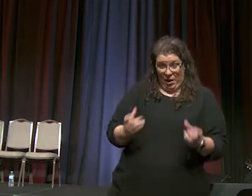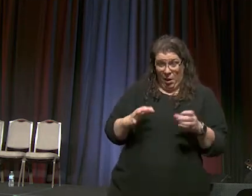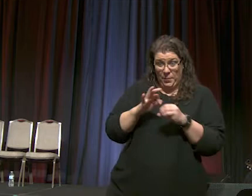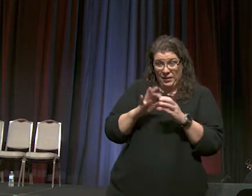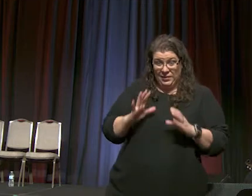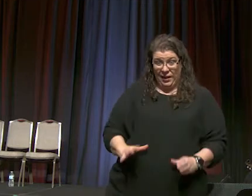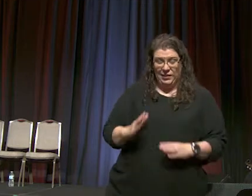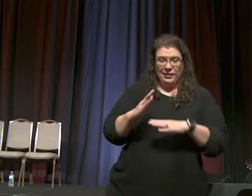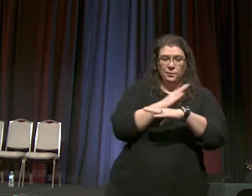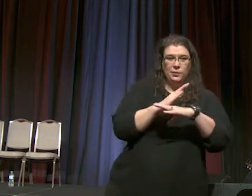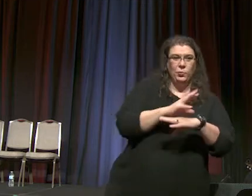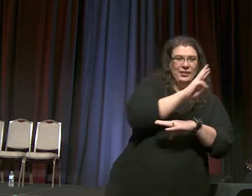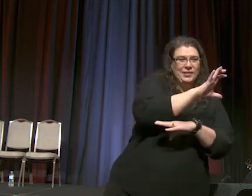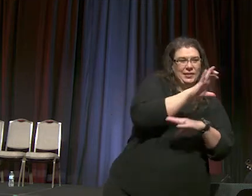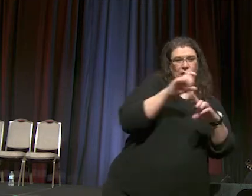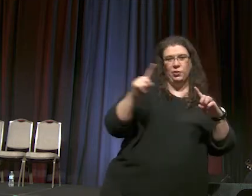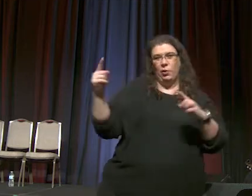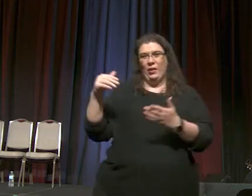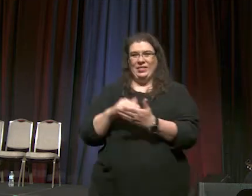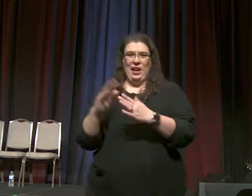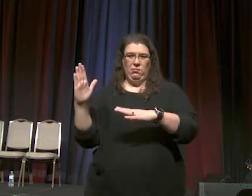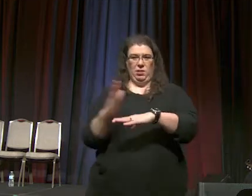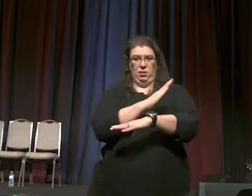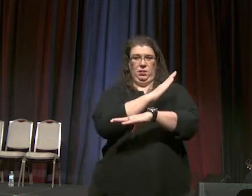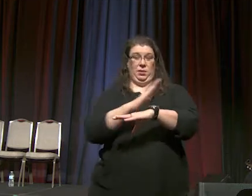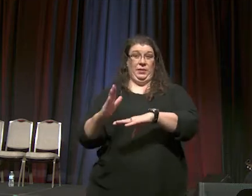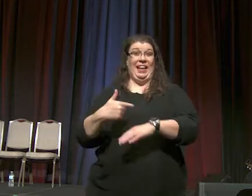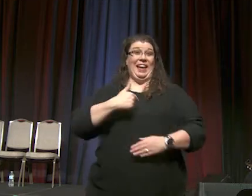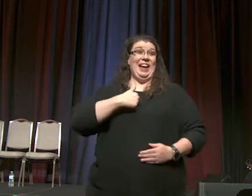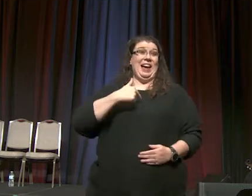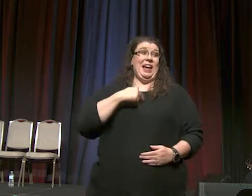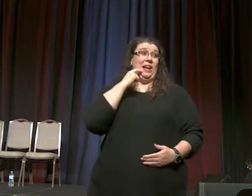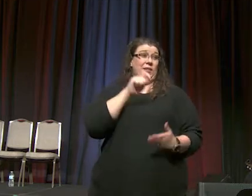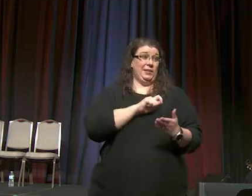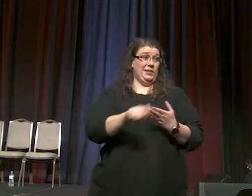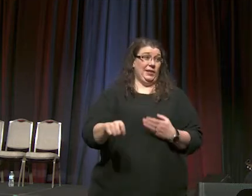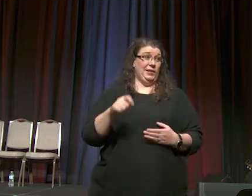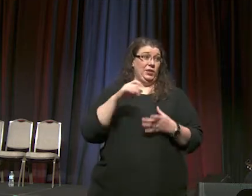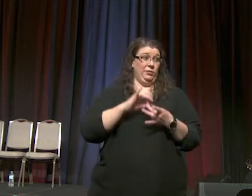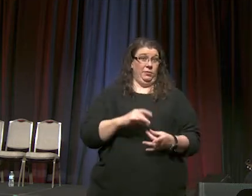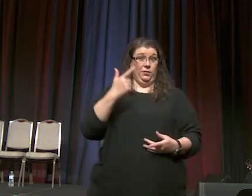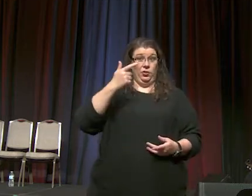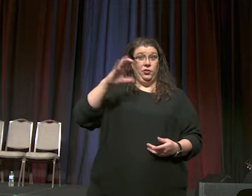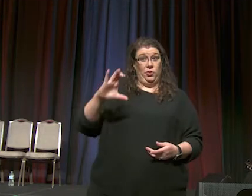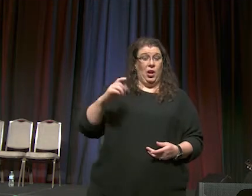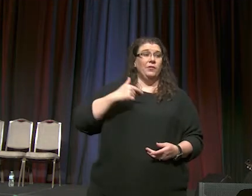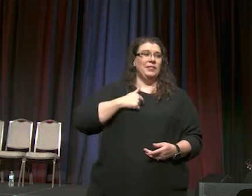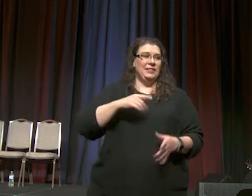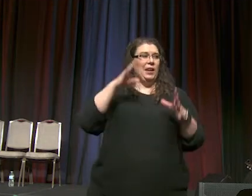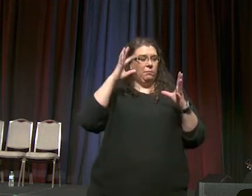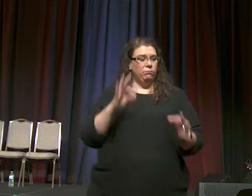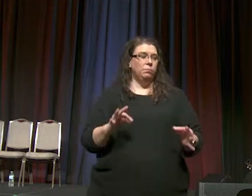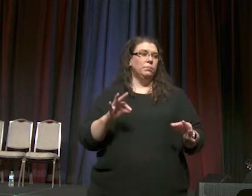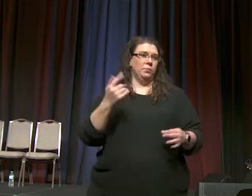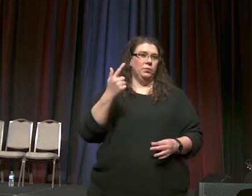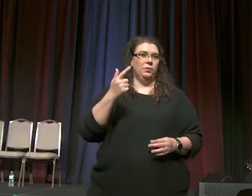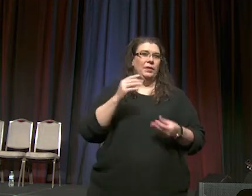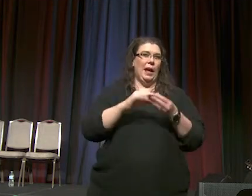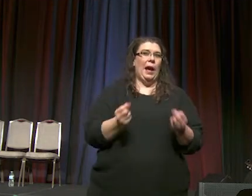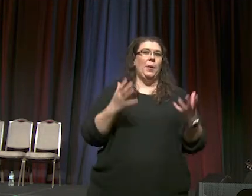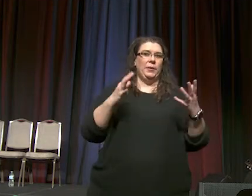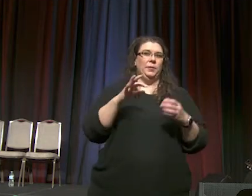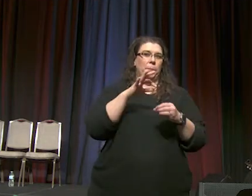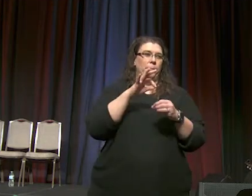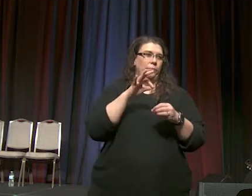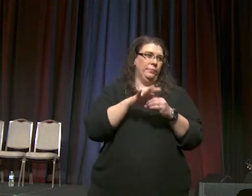between 600 and 1,000, I, as the Secretary of the General Conference, allot the number of delegates. As